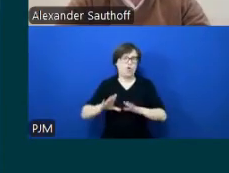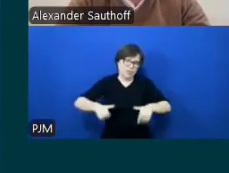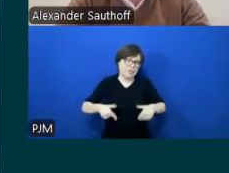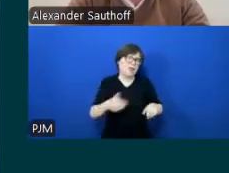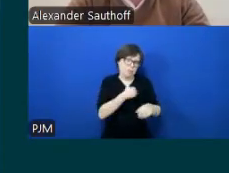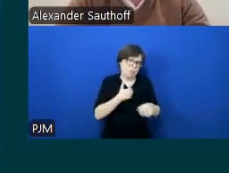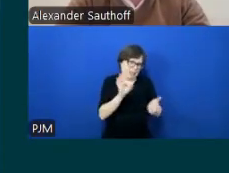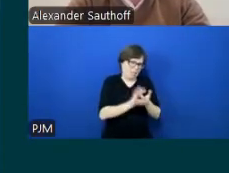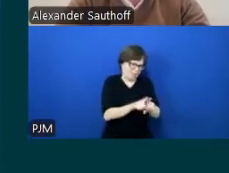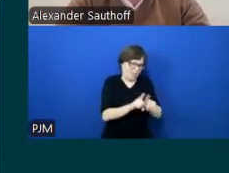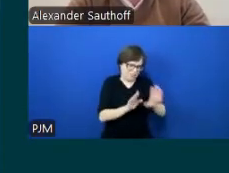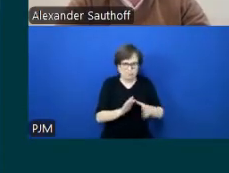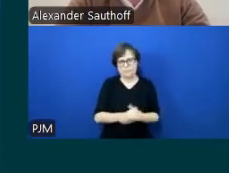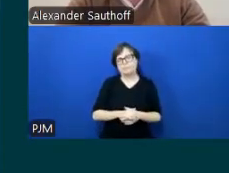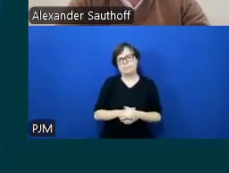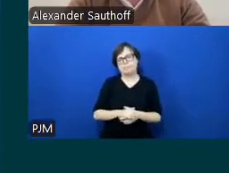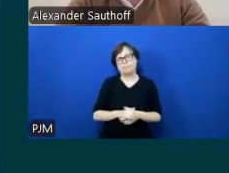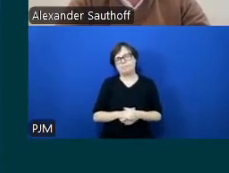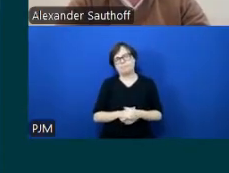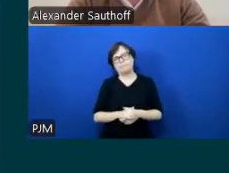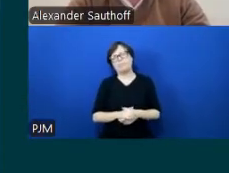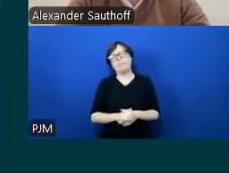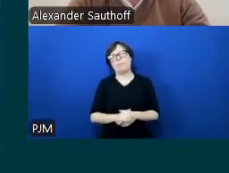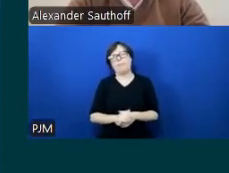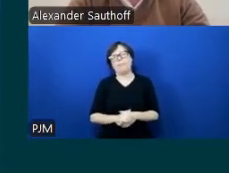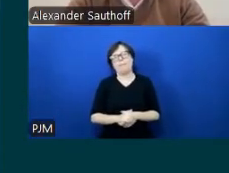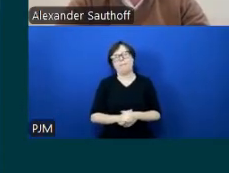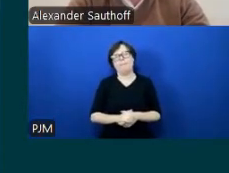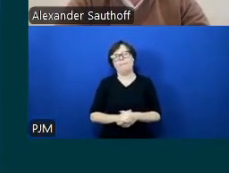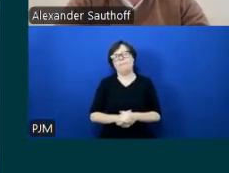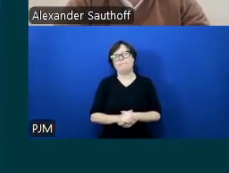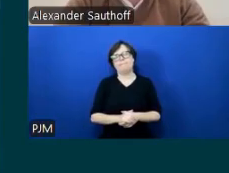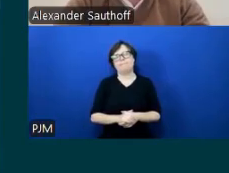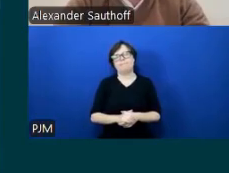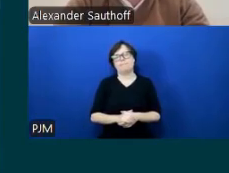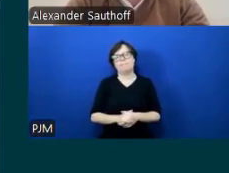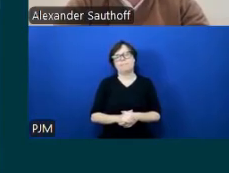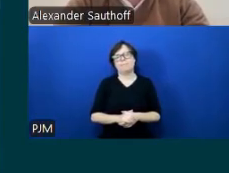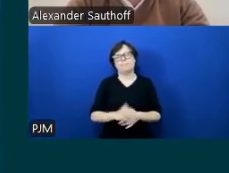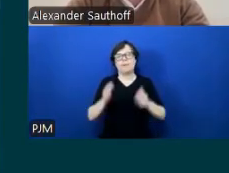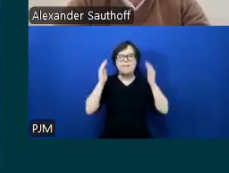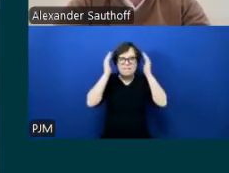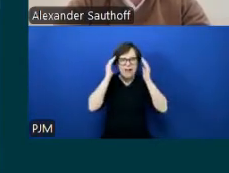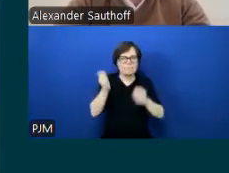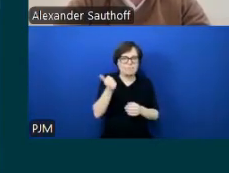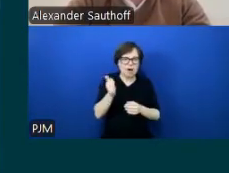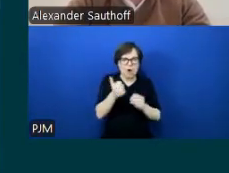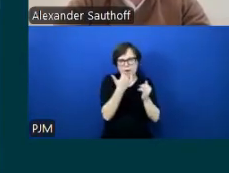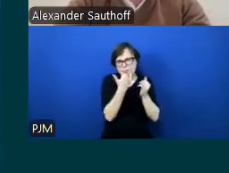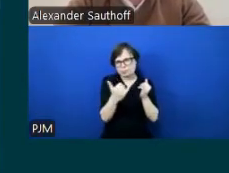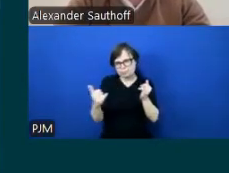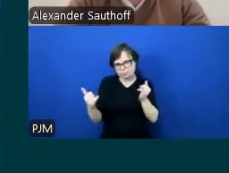So multidisciplinary teams are important to realize these objectives, and